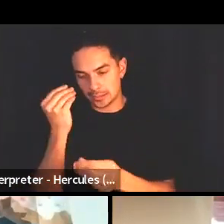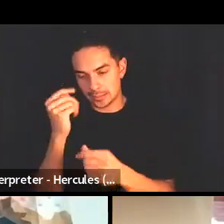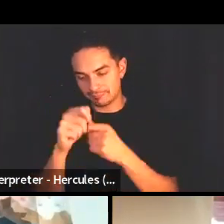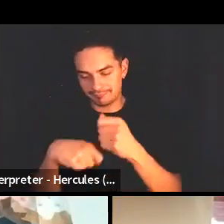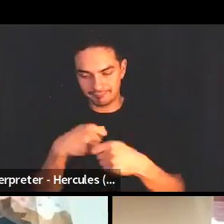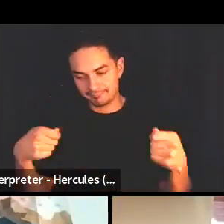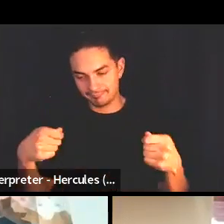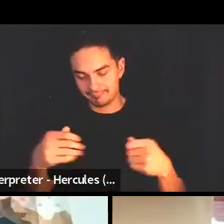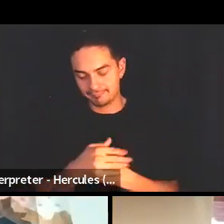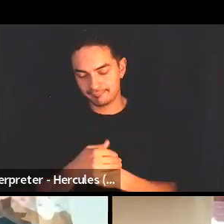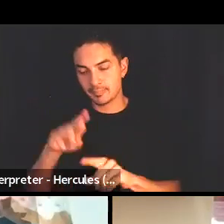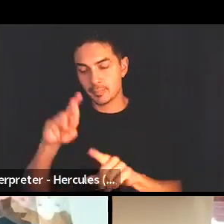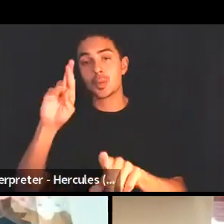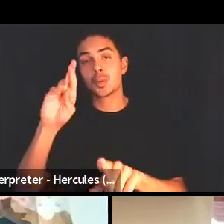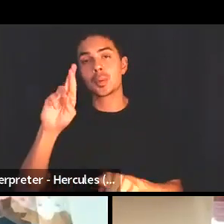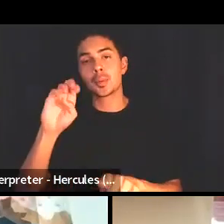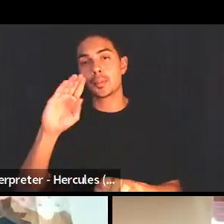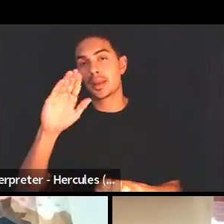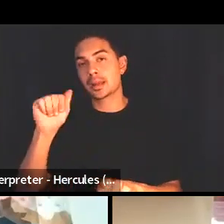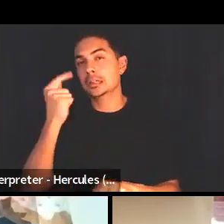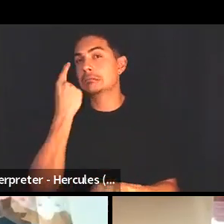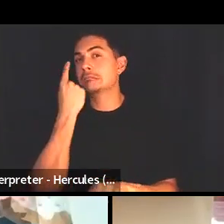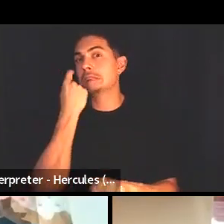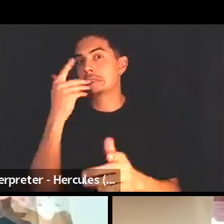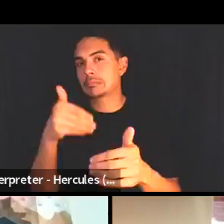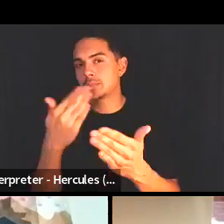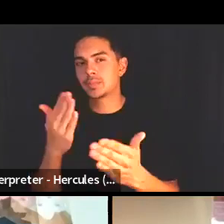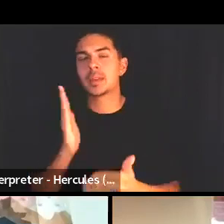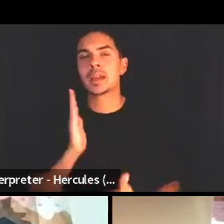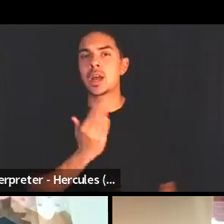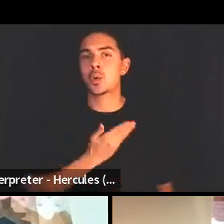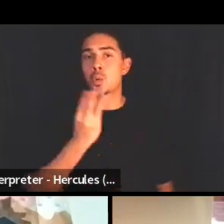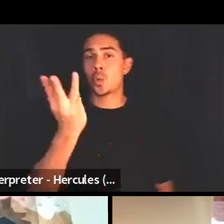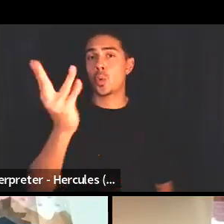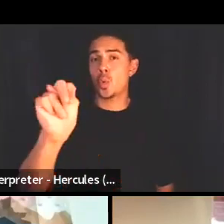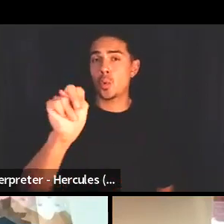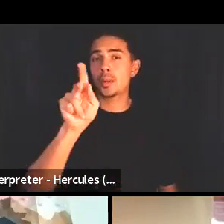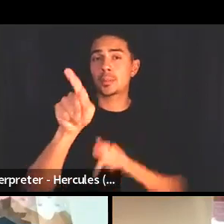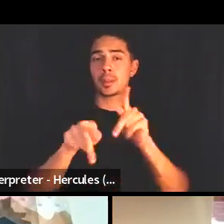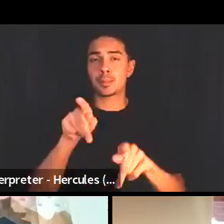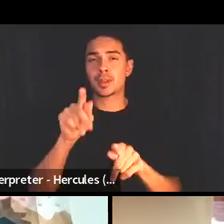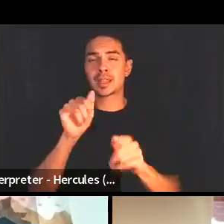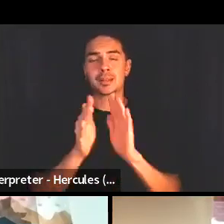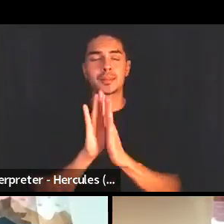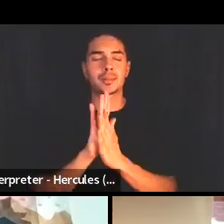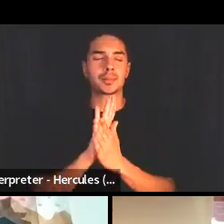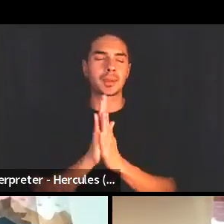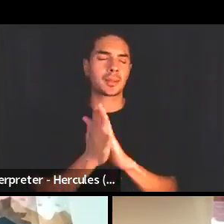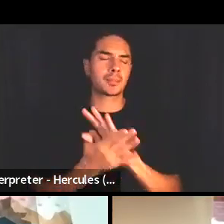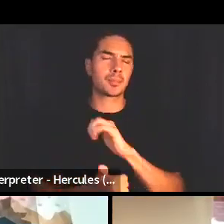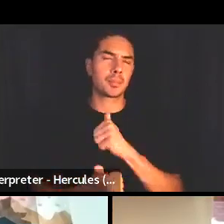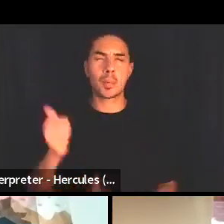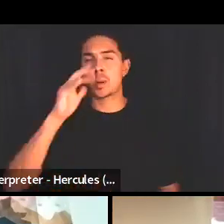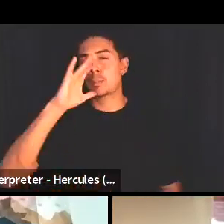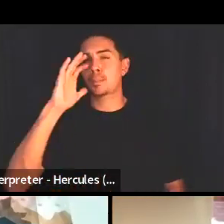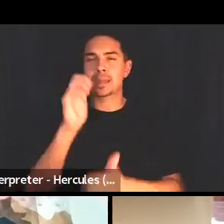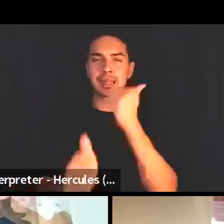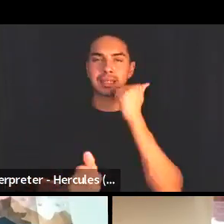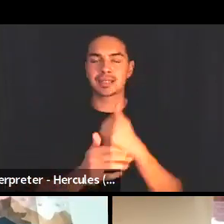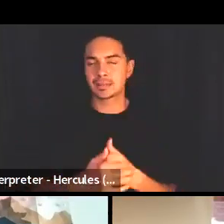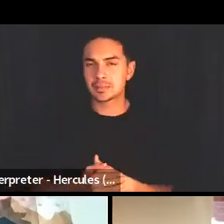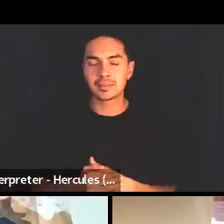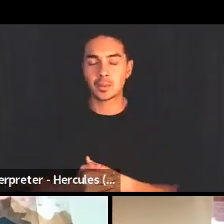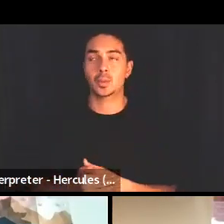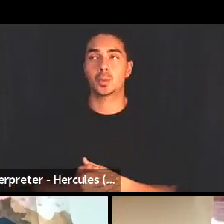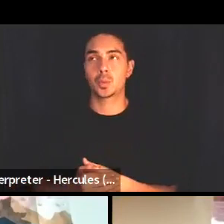what Rebecca was talking about a second ago about how sometimes our own people can be the meanest, right? Like even then you have to pick your battles in terms